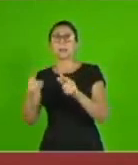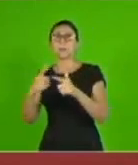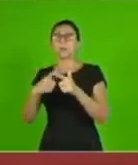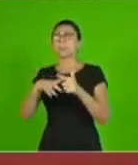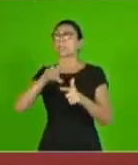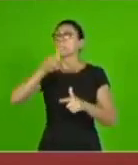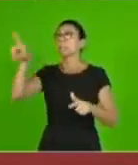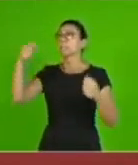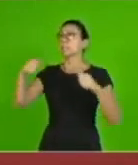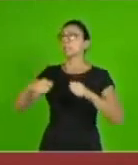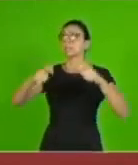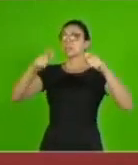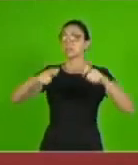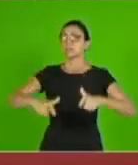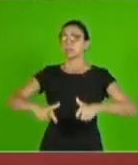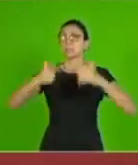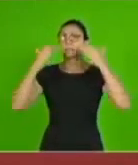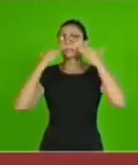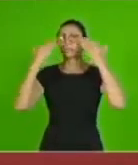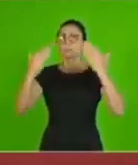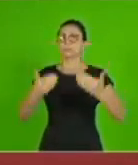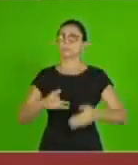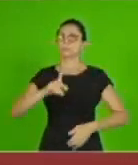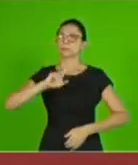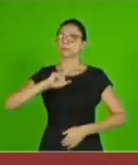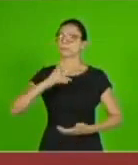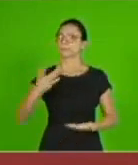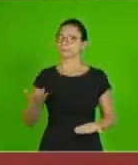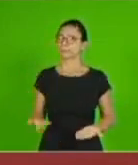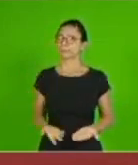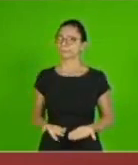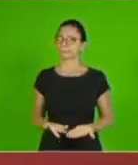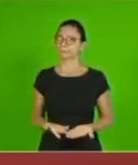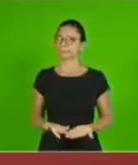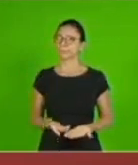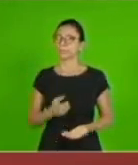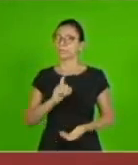to be presented in a very glorious place.